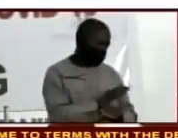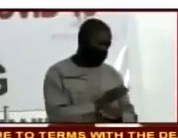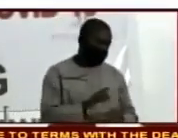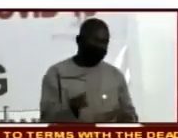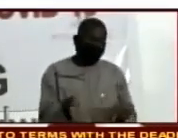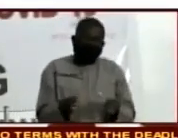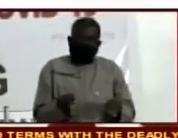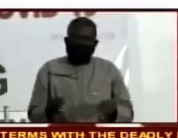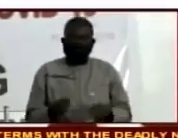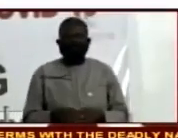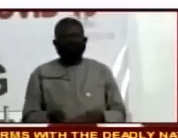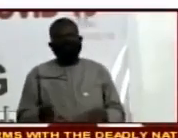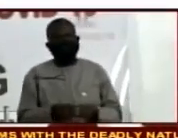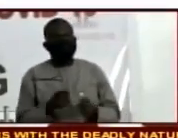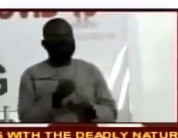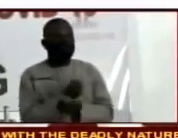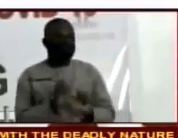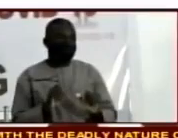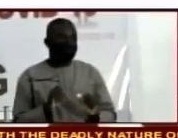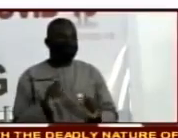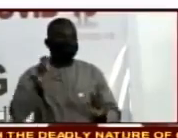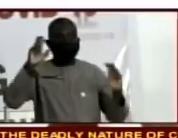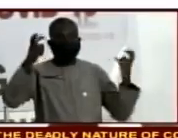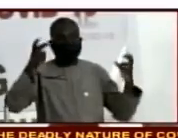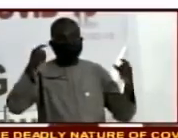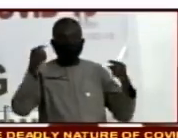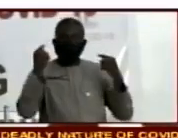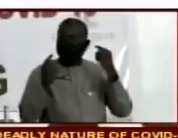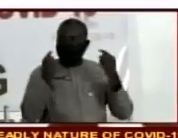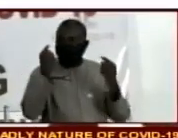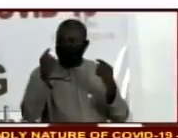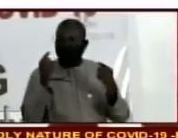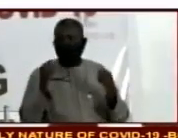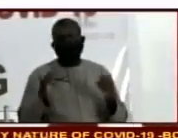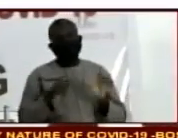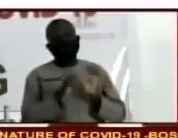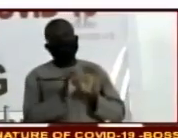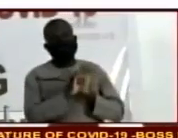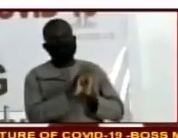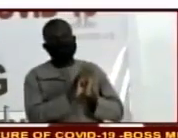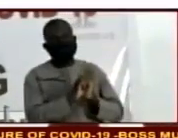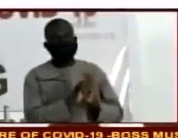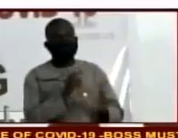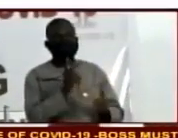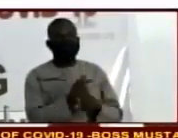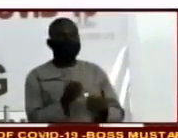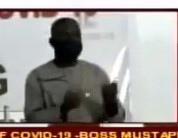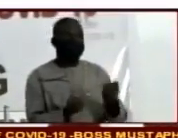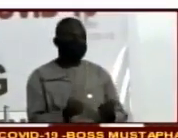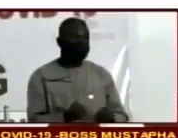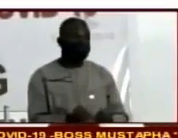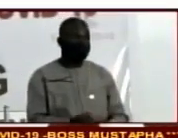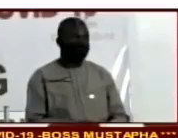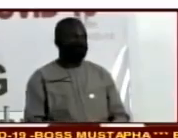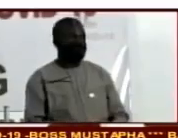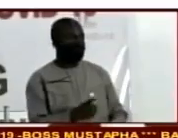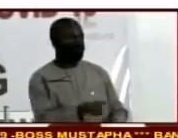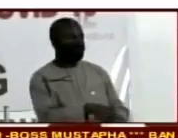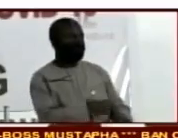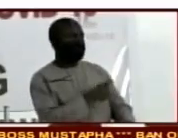are safety issues concerned. Typical example, you keep your car stagnant and